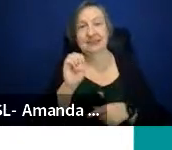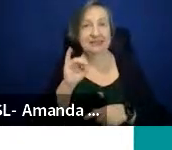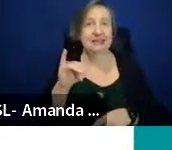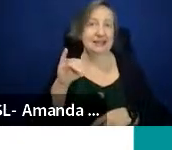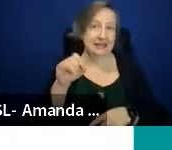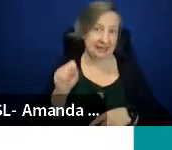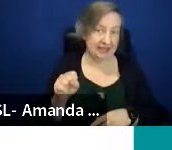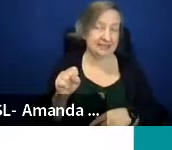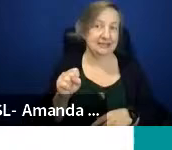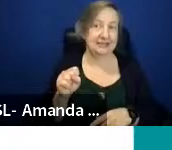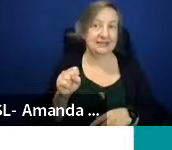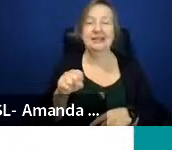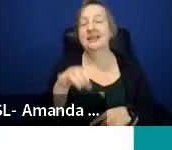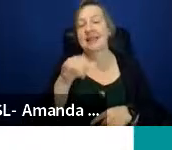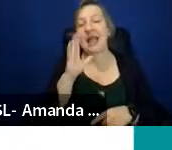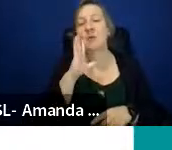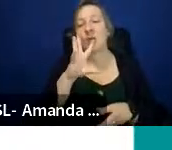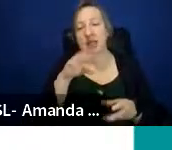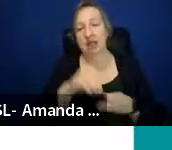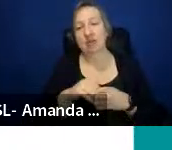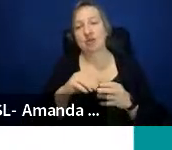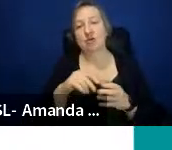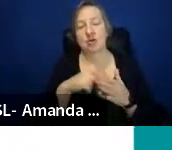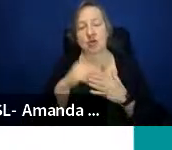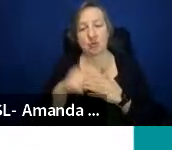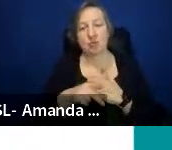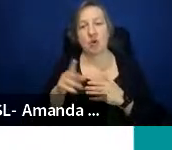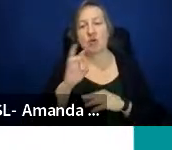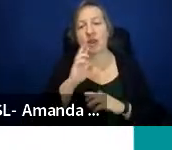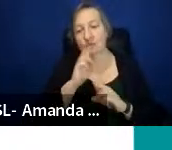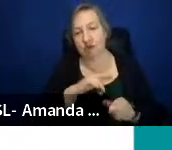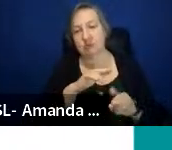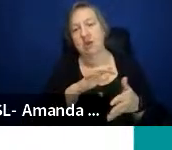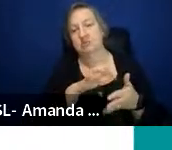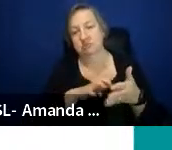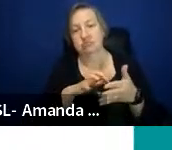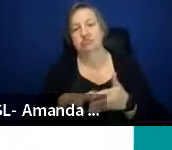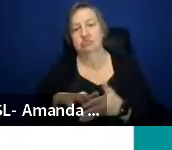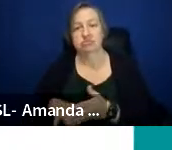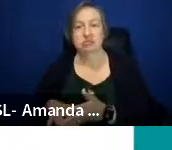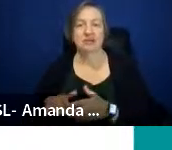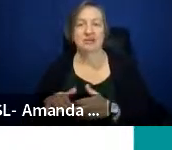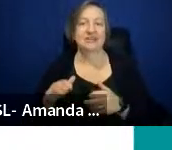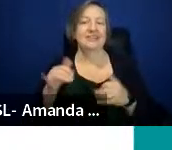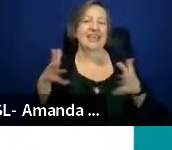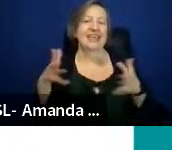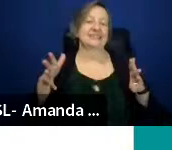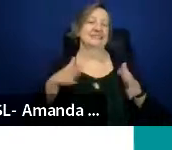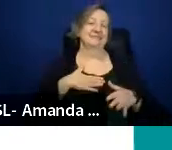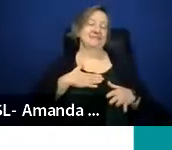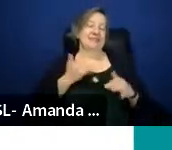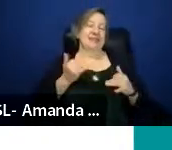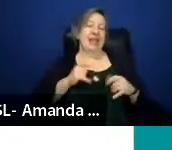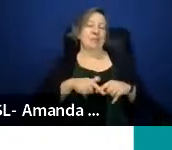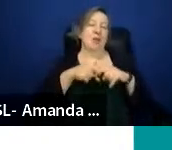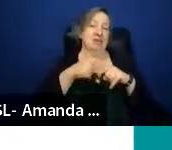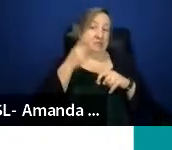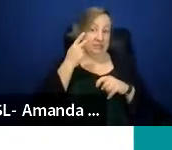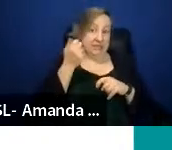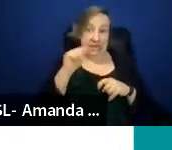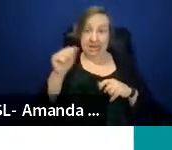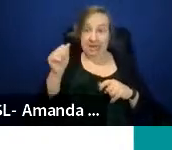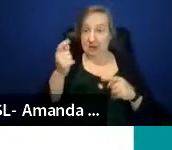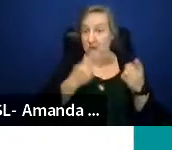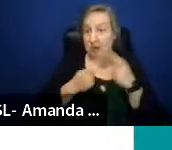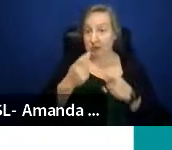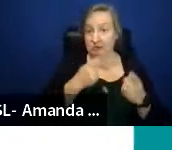SEIS, and that will include our program's responses. So that's it from me. I'm going to pause here to see if there's any